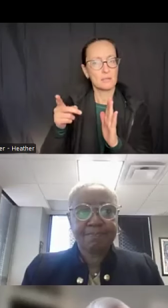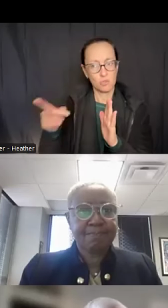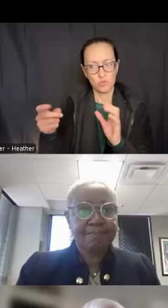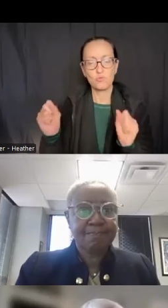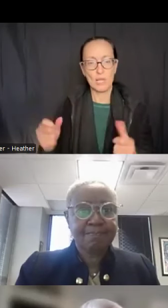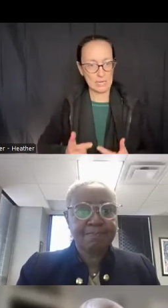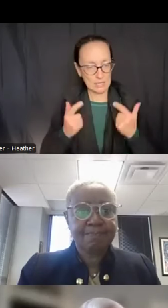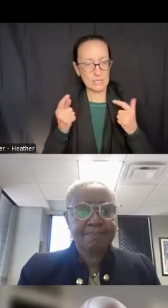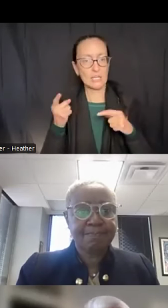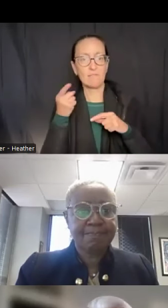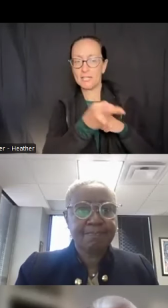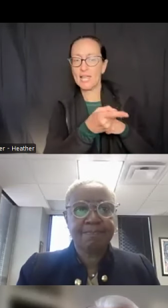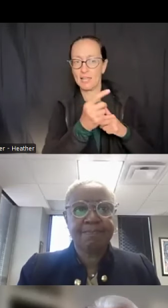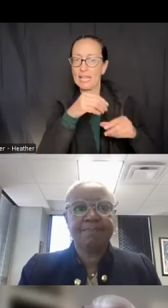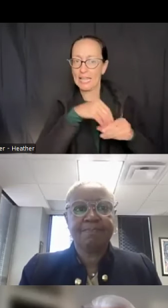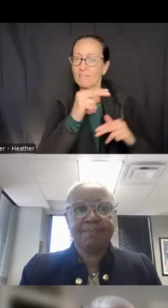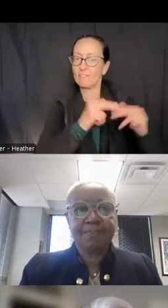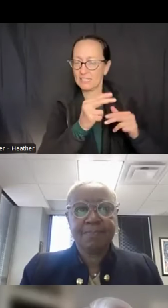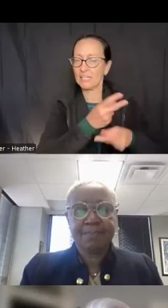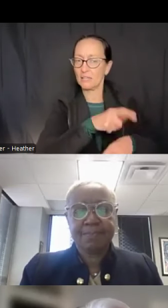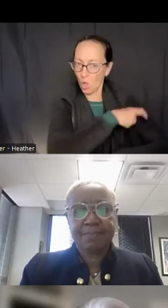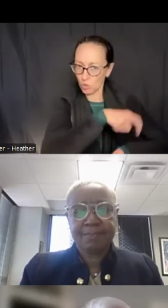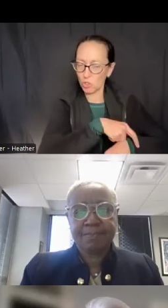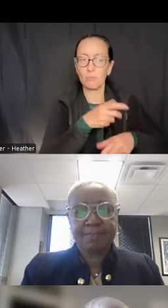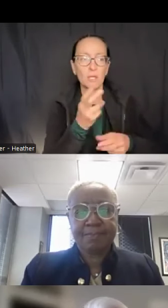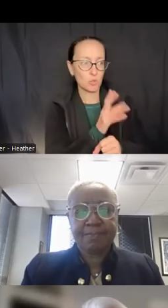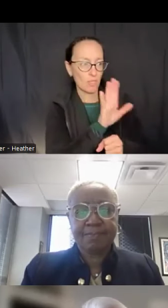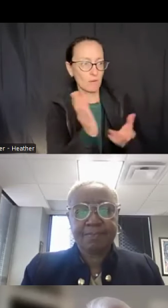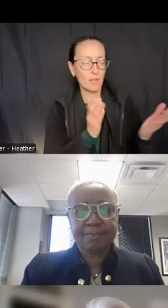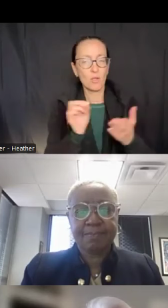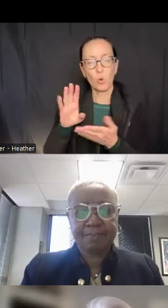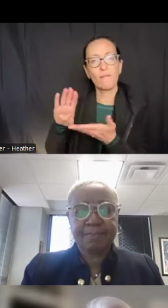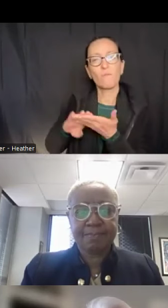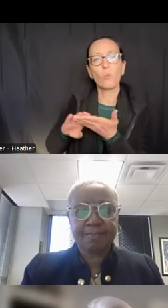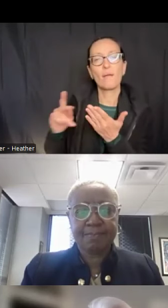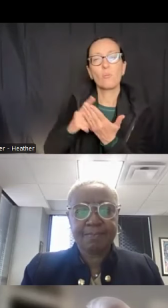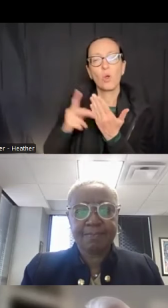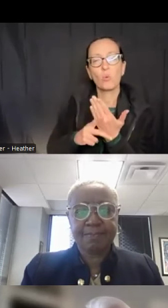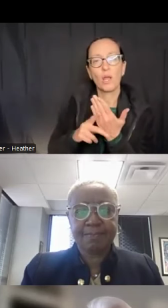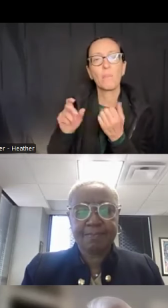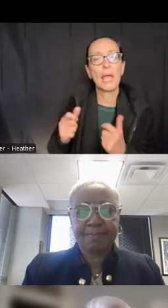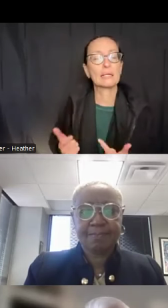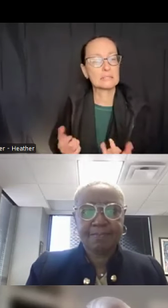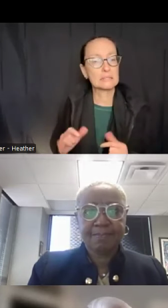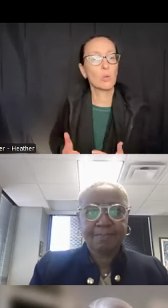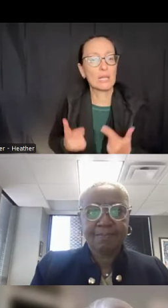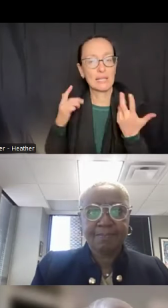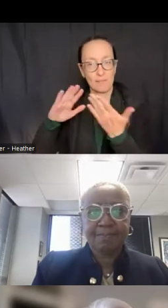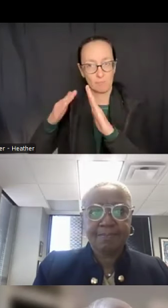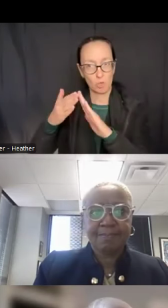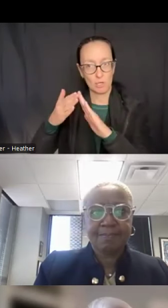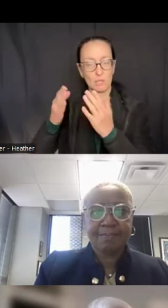and receive services there, or to try to take advantage of a waiver program and stay and live in the community and receive services outside